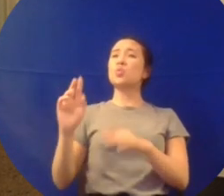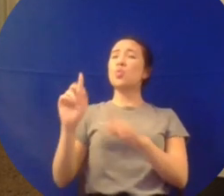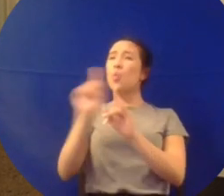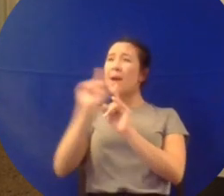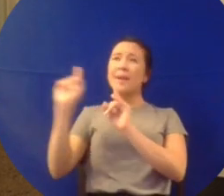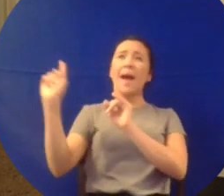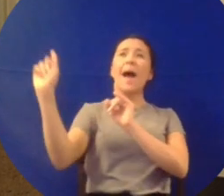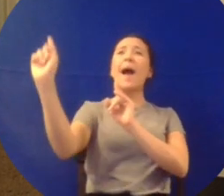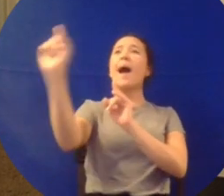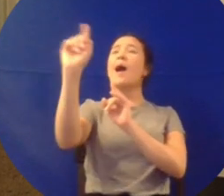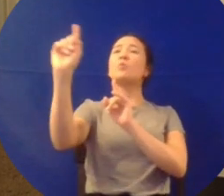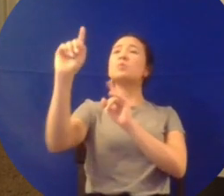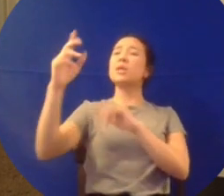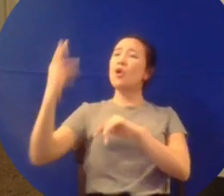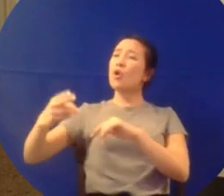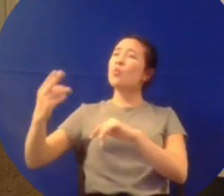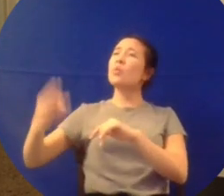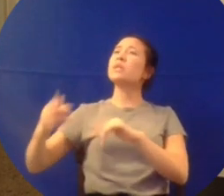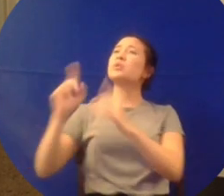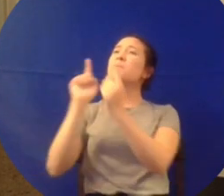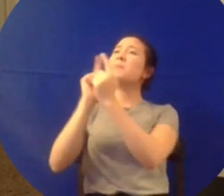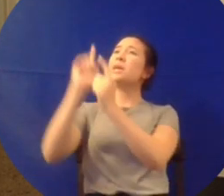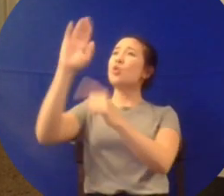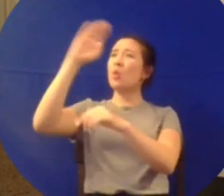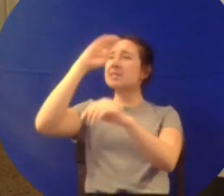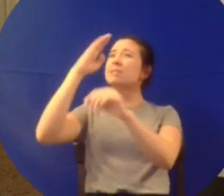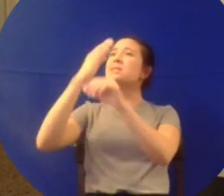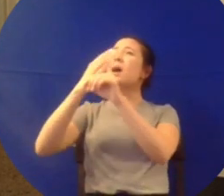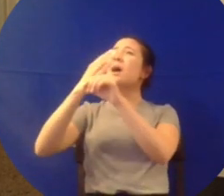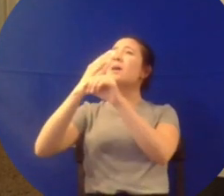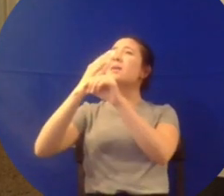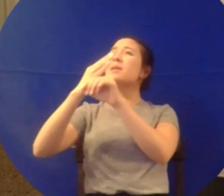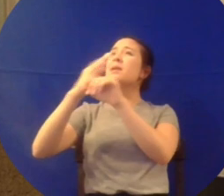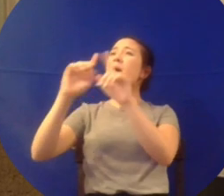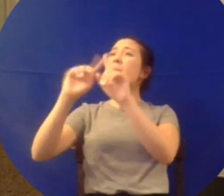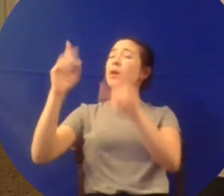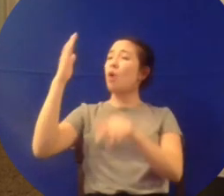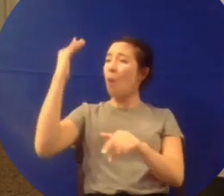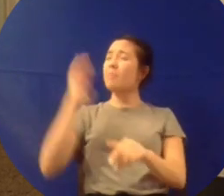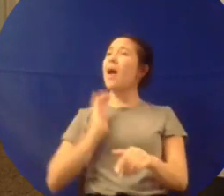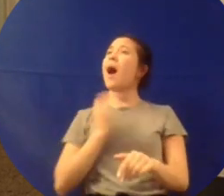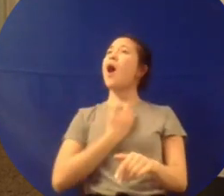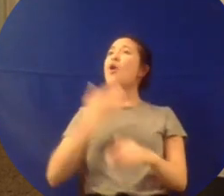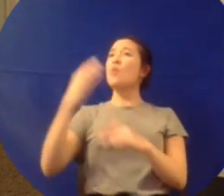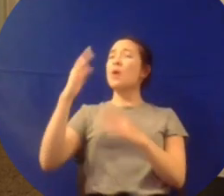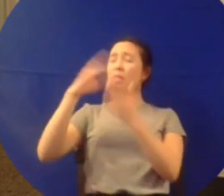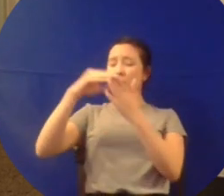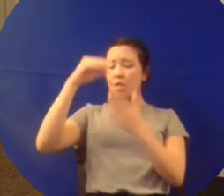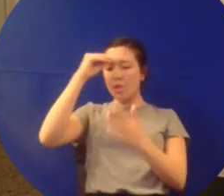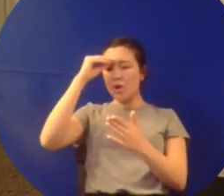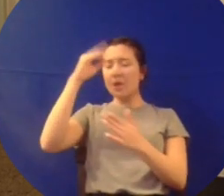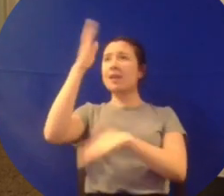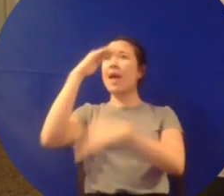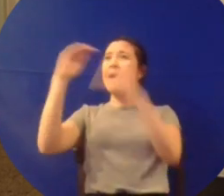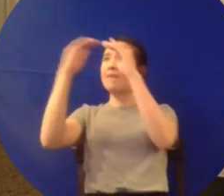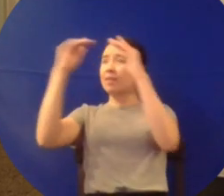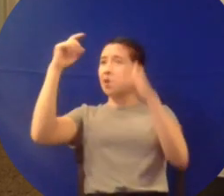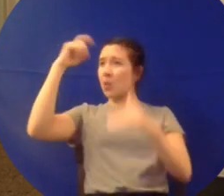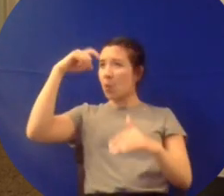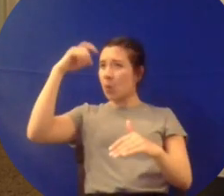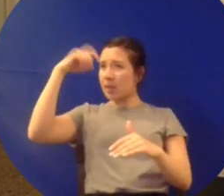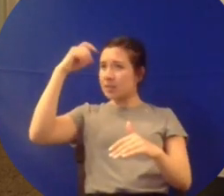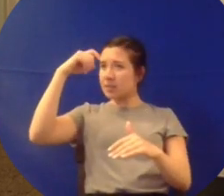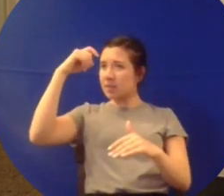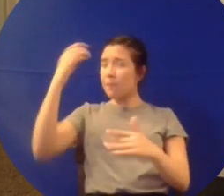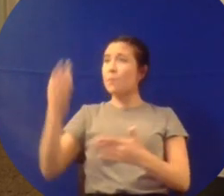haste to meet your Son, but may our learning of heavenly wisdom gain us admittance to his